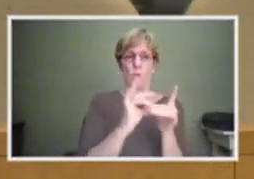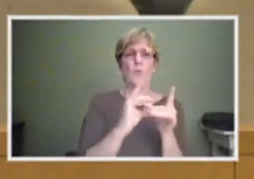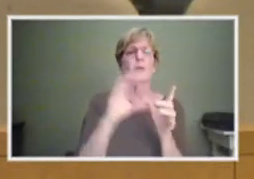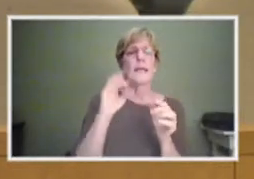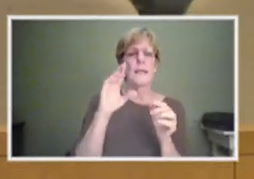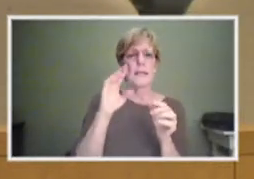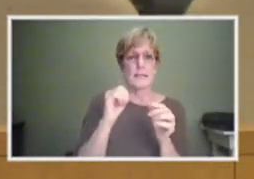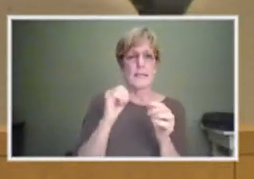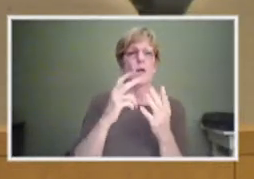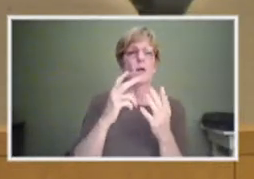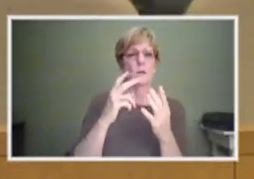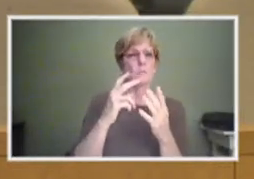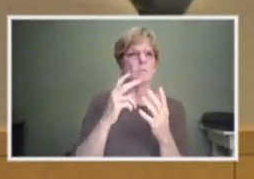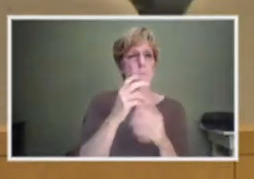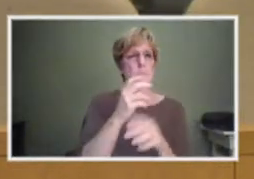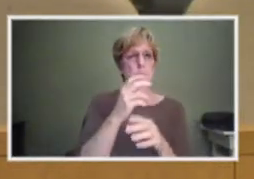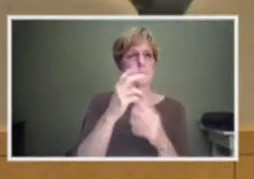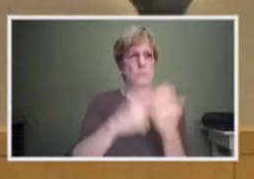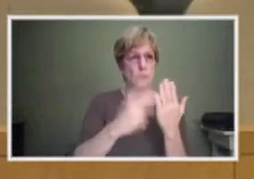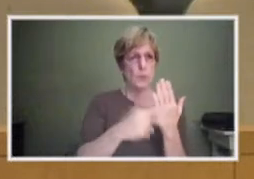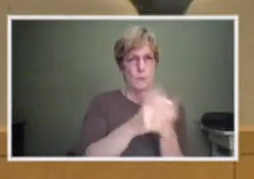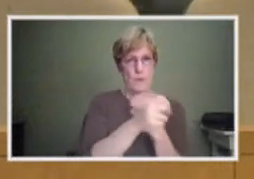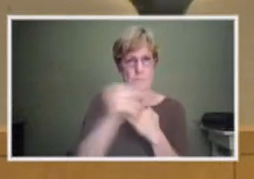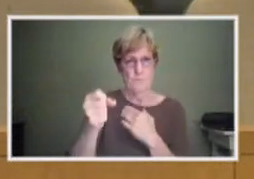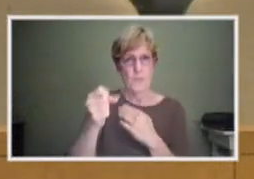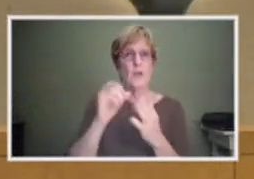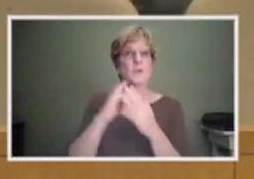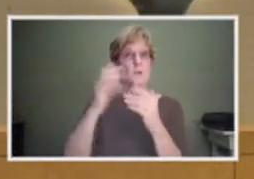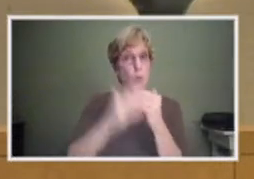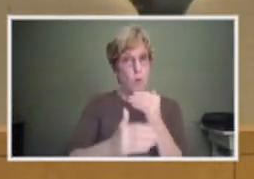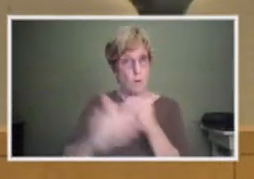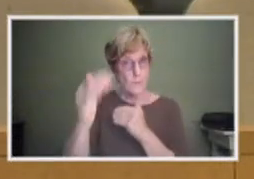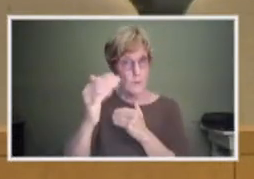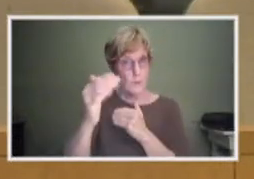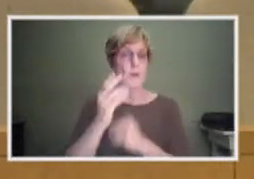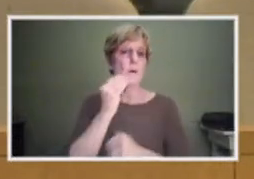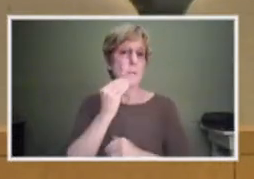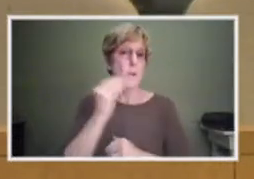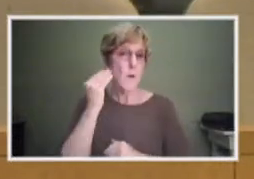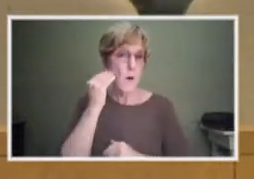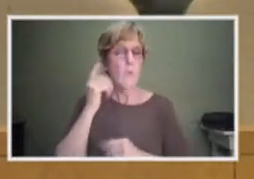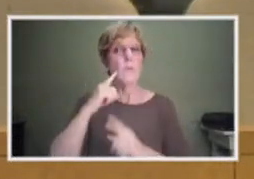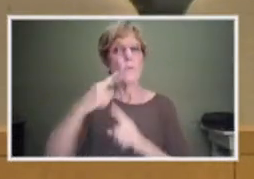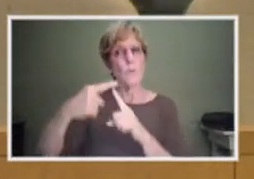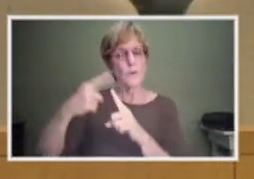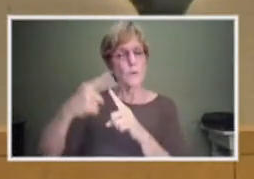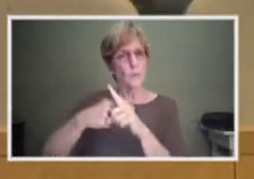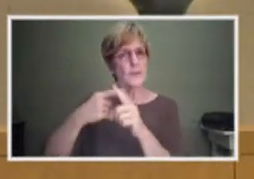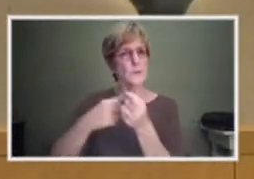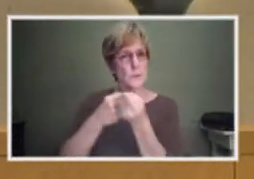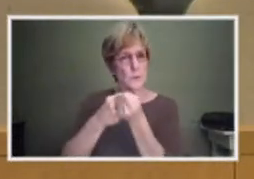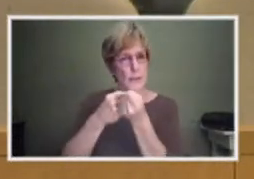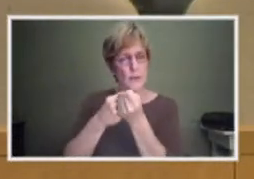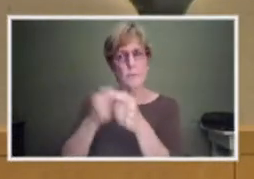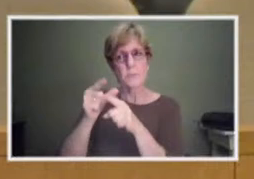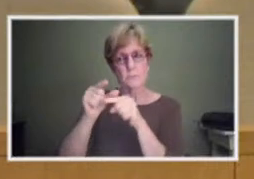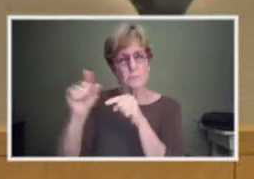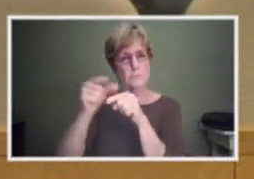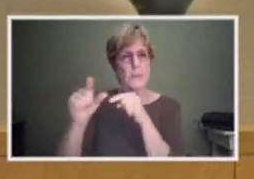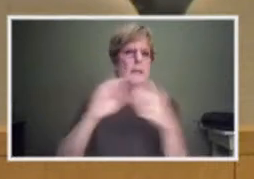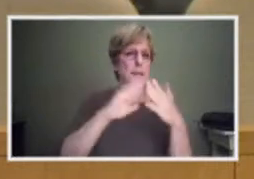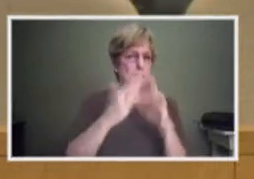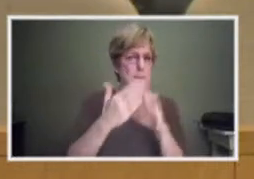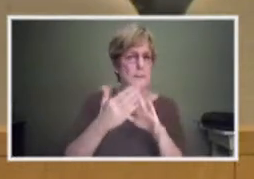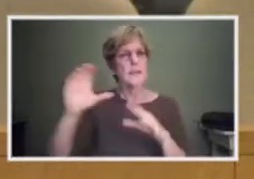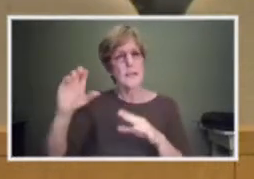So this would be on a go-forward basis an opportunity to provide housing with a rental subsidy supported by both the city and the county